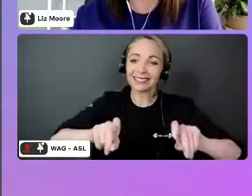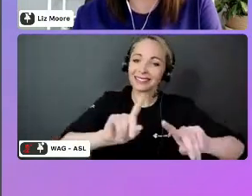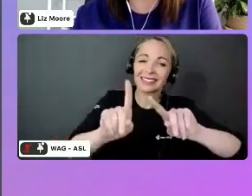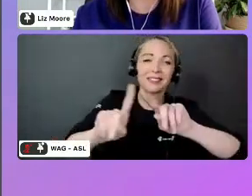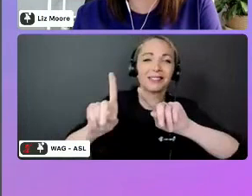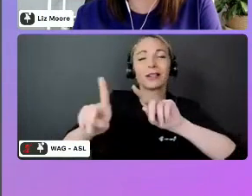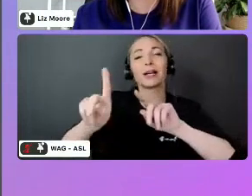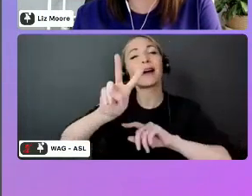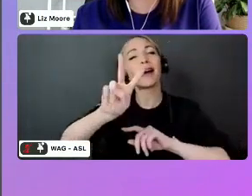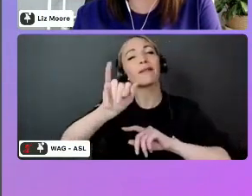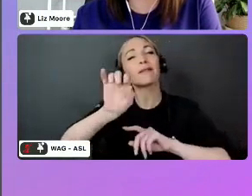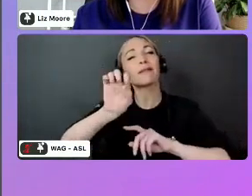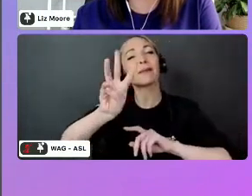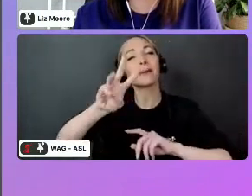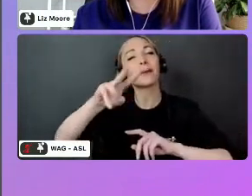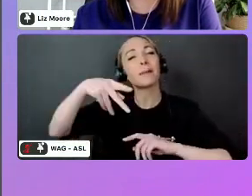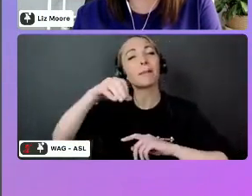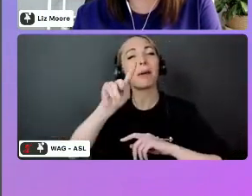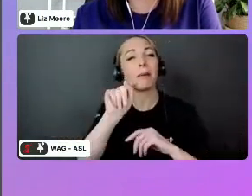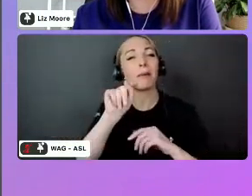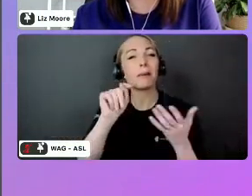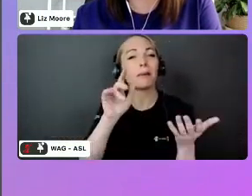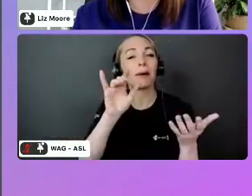machine learning should be equipped to handle